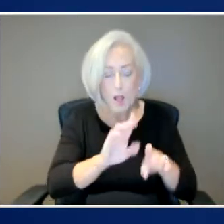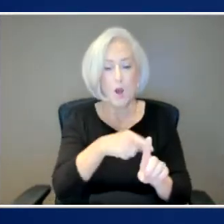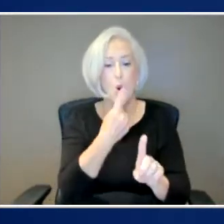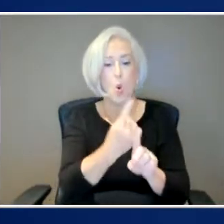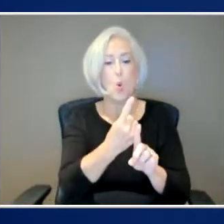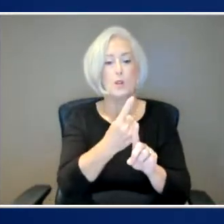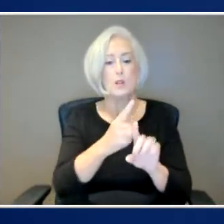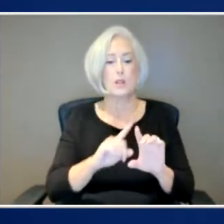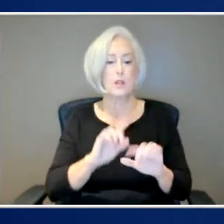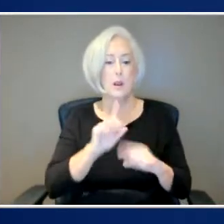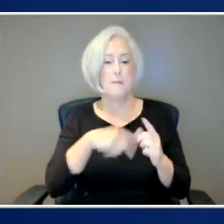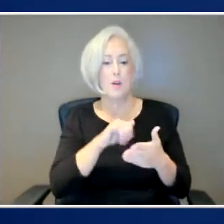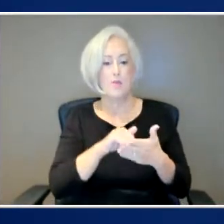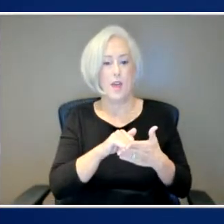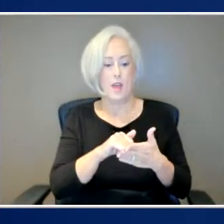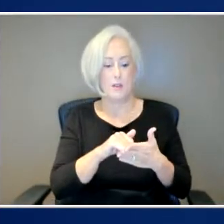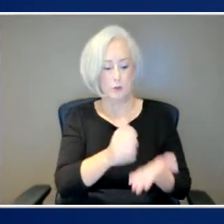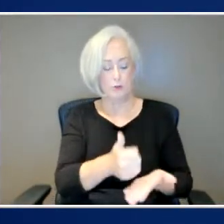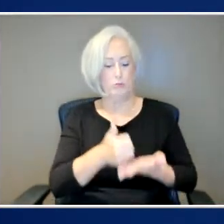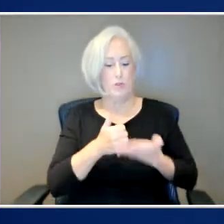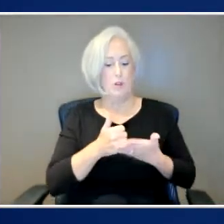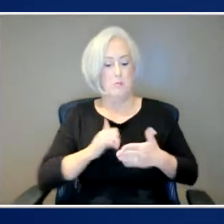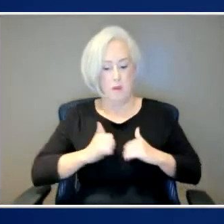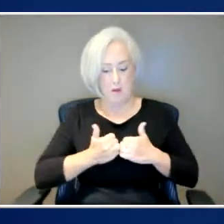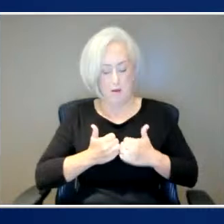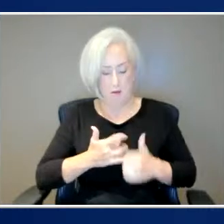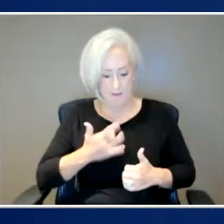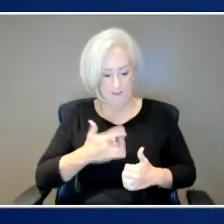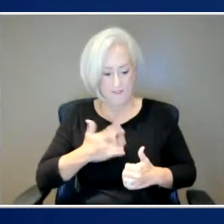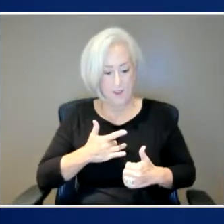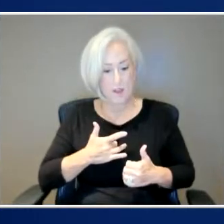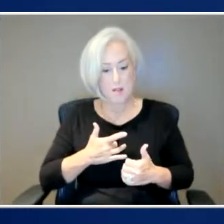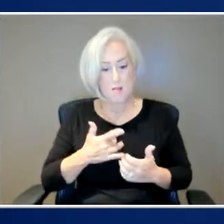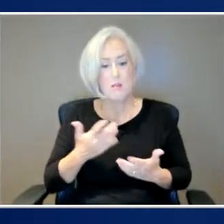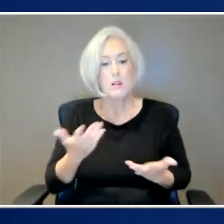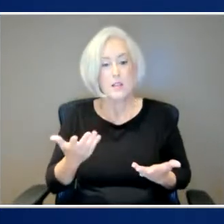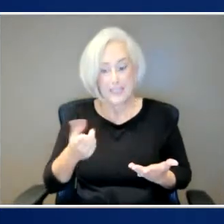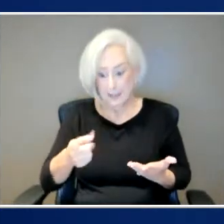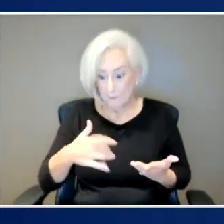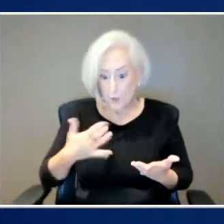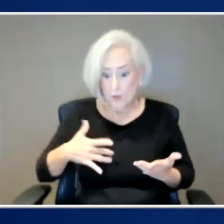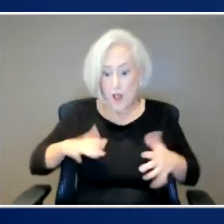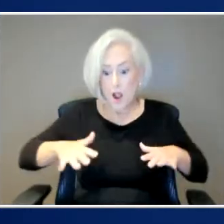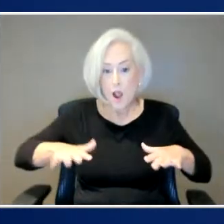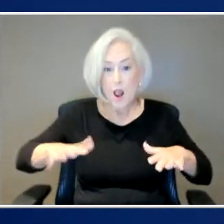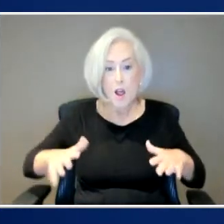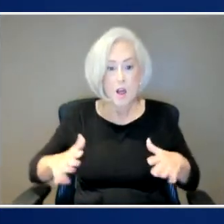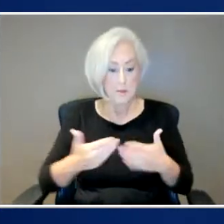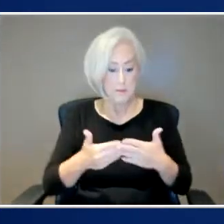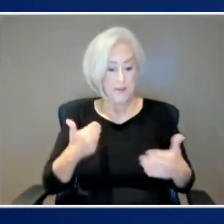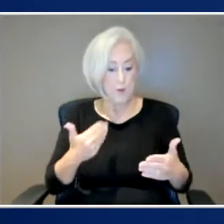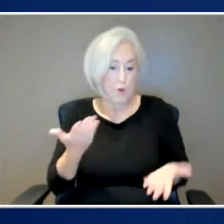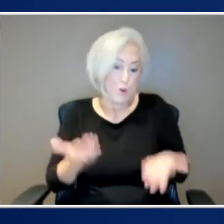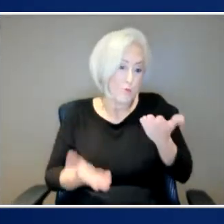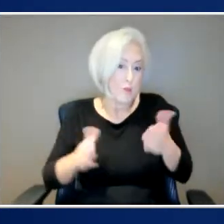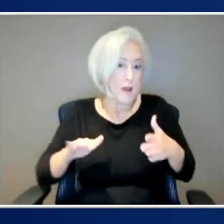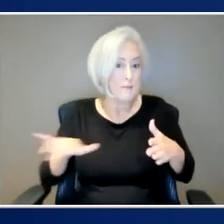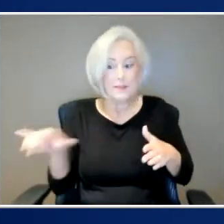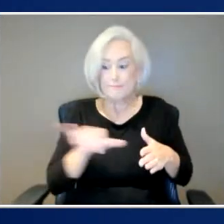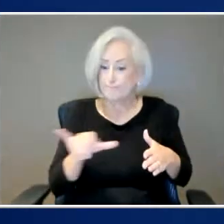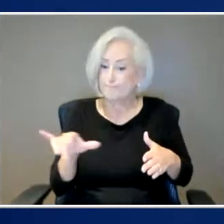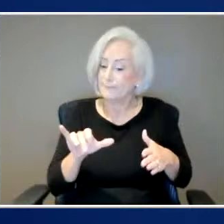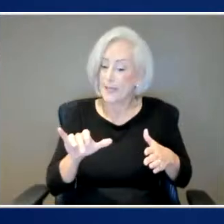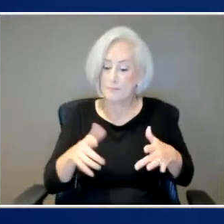just to normalize it, that's fine. But if you were anxious about this before, you're probably anxious about it now. And if you weren't too concerned